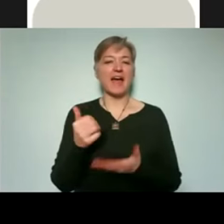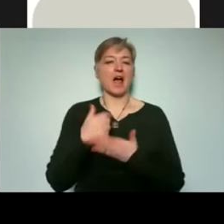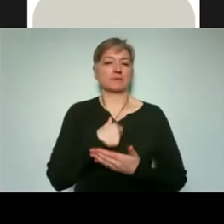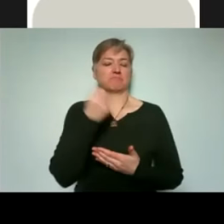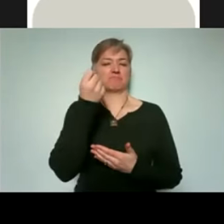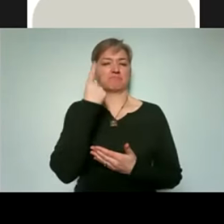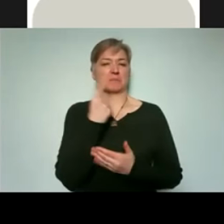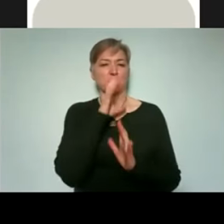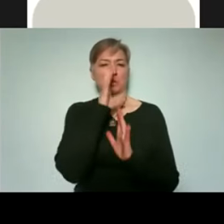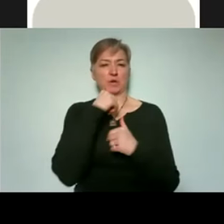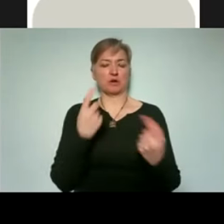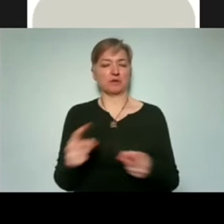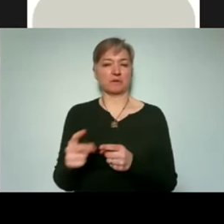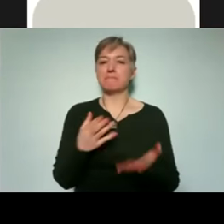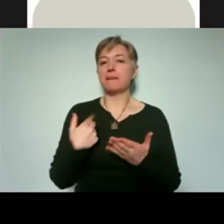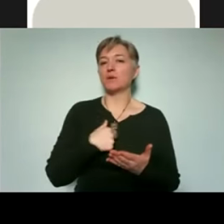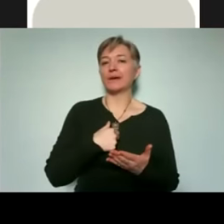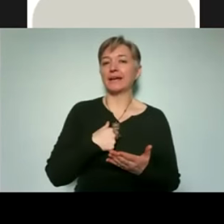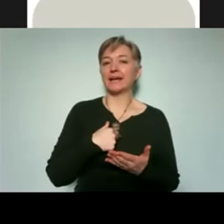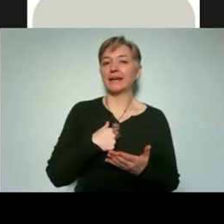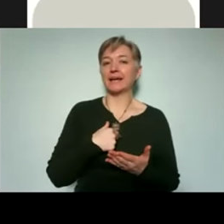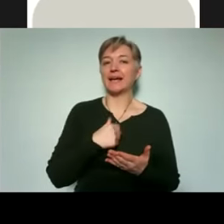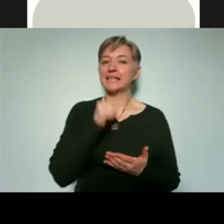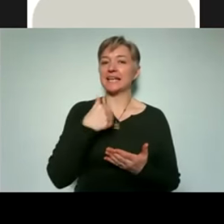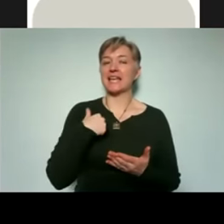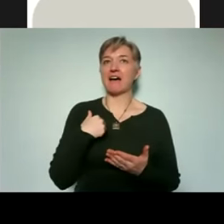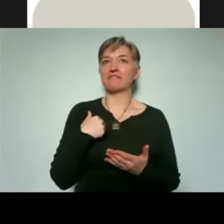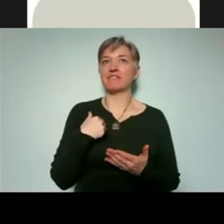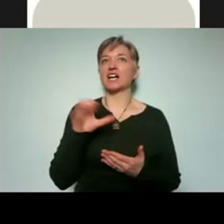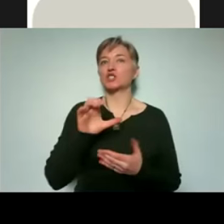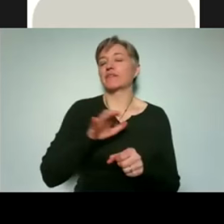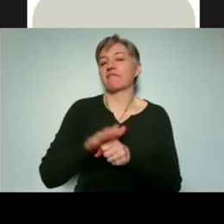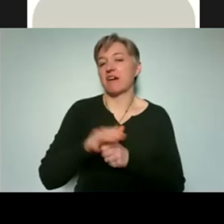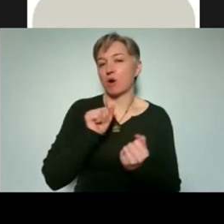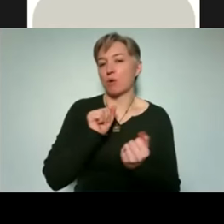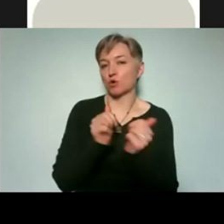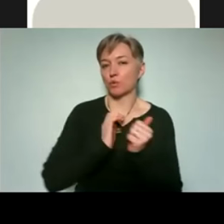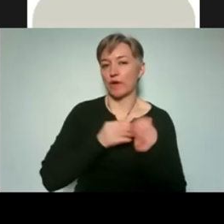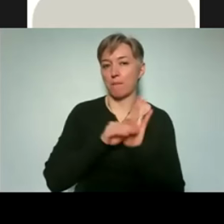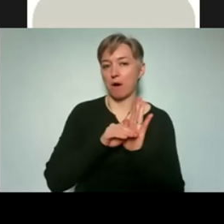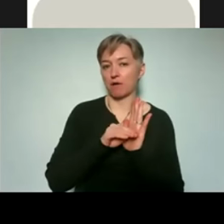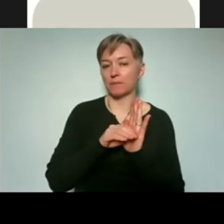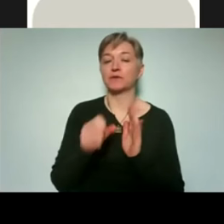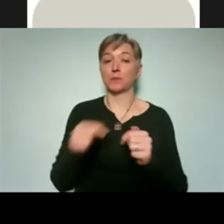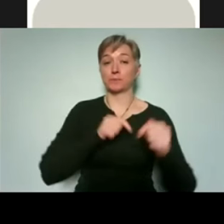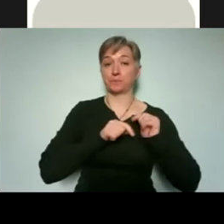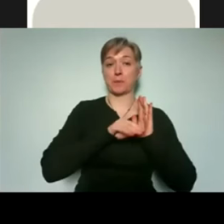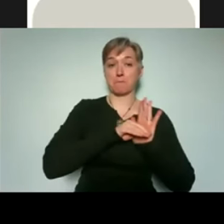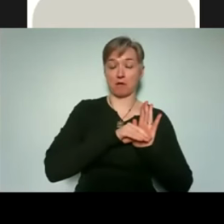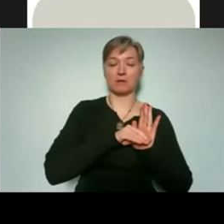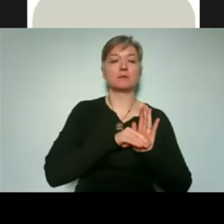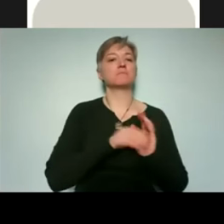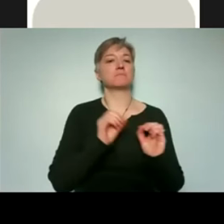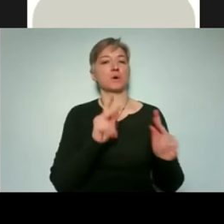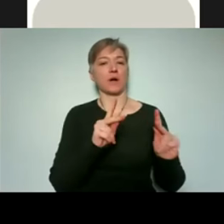little bit weird and that perhaps we had not had a sufficiently conservative approach in the model. So we went back to the model and we said, look, we